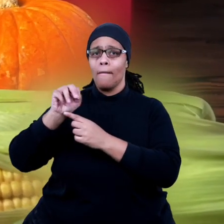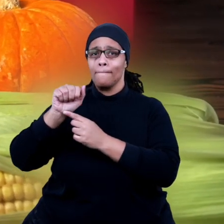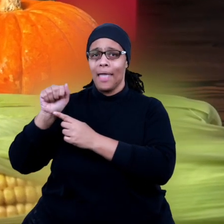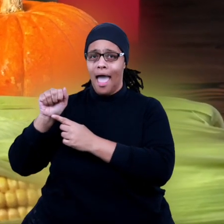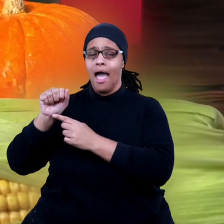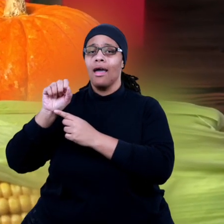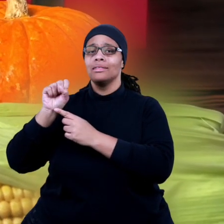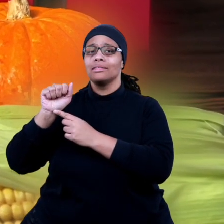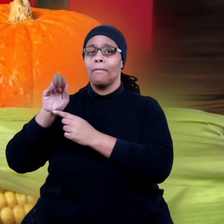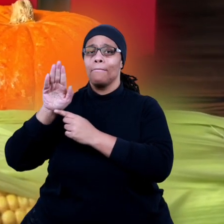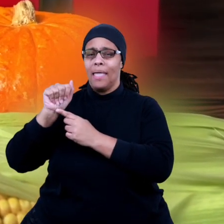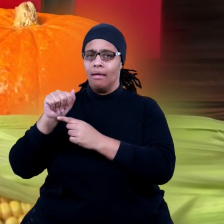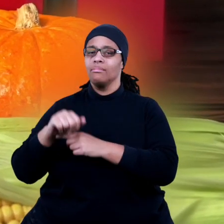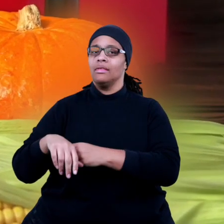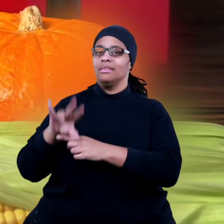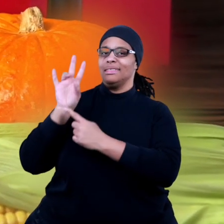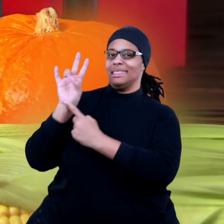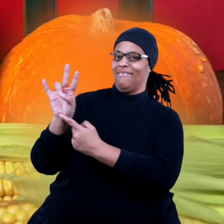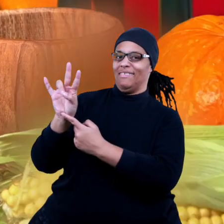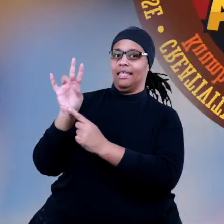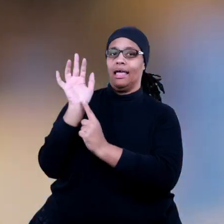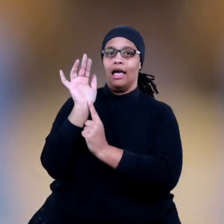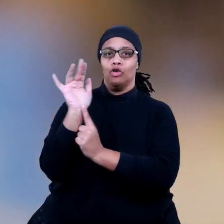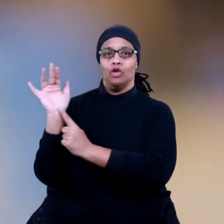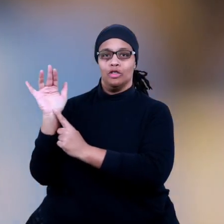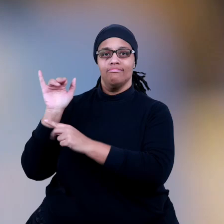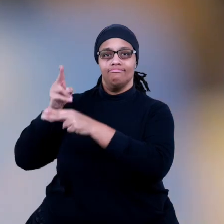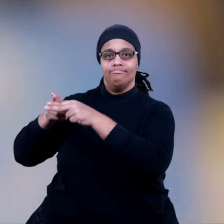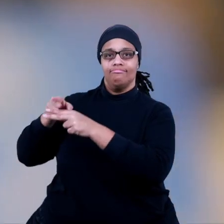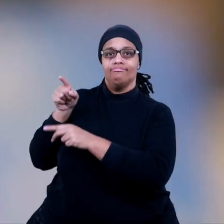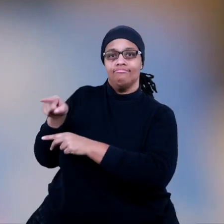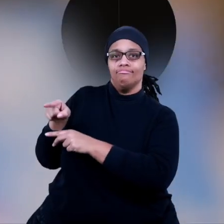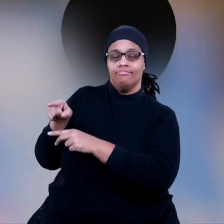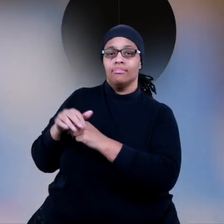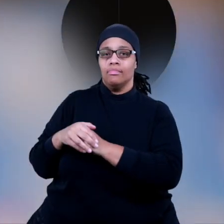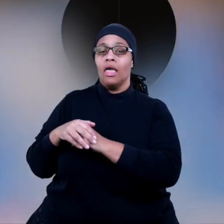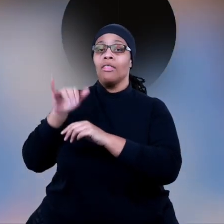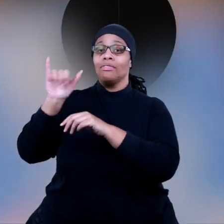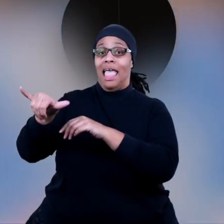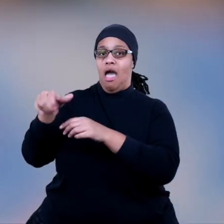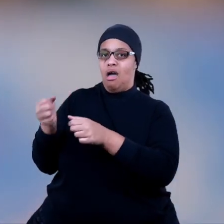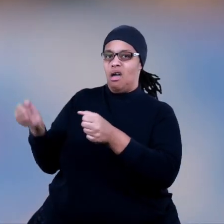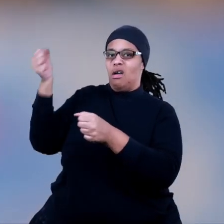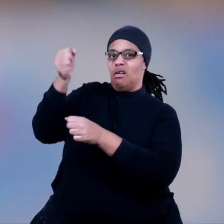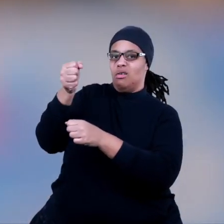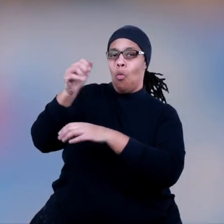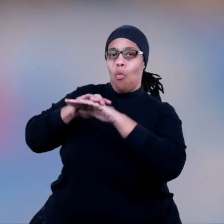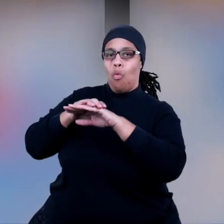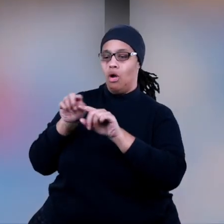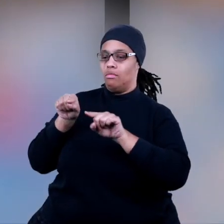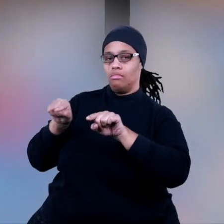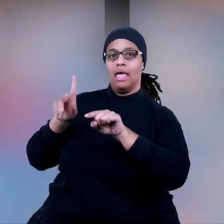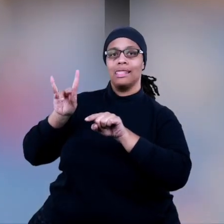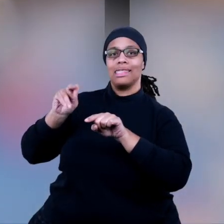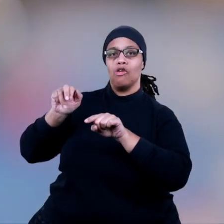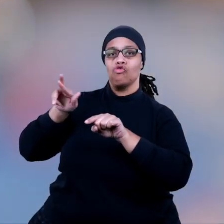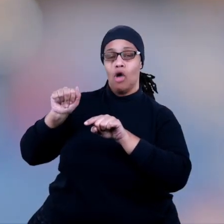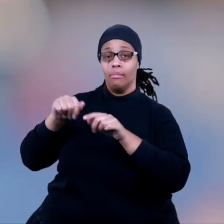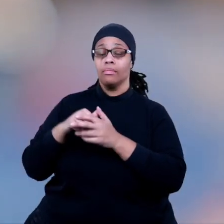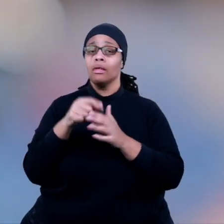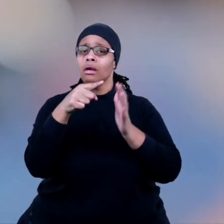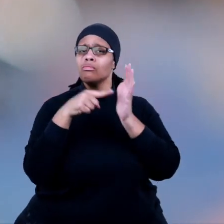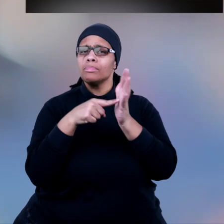Mishumaa Saba is the name for the 7 candles that sit on top of the Kinara. The